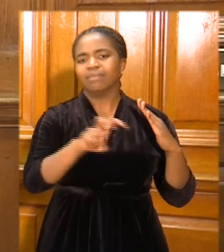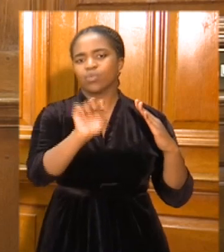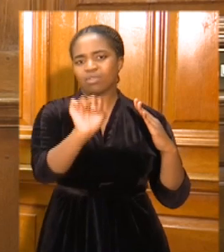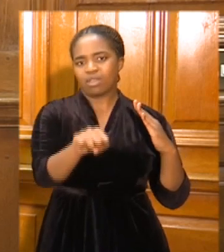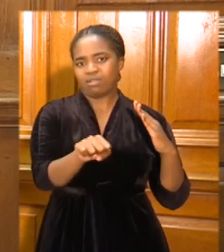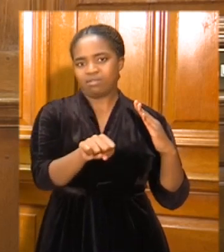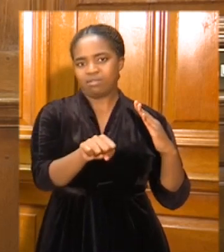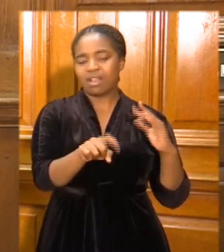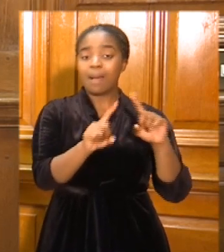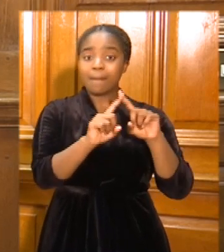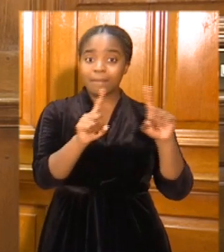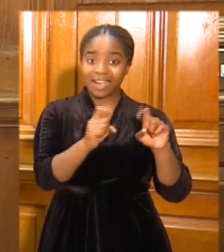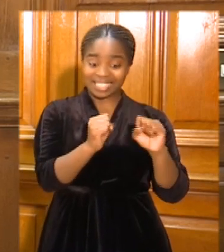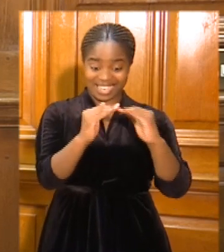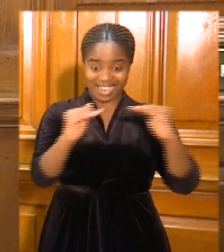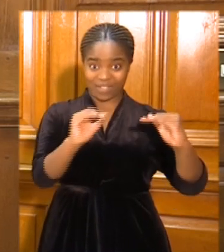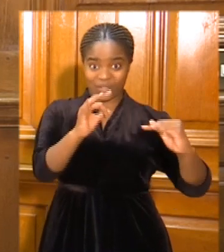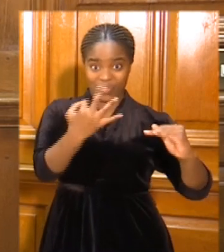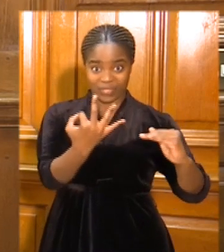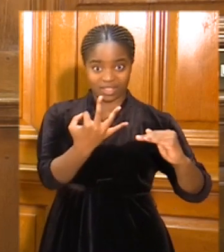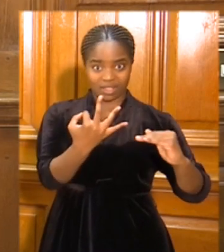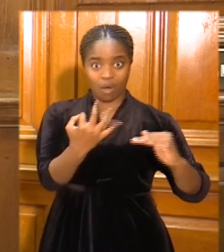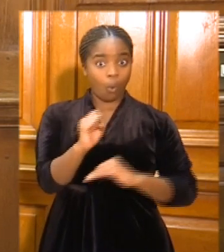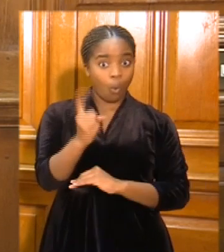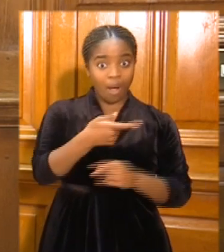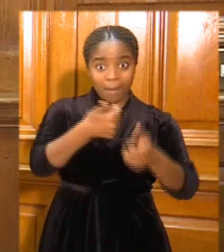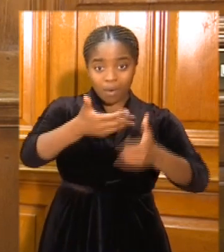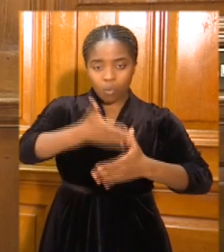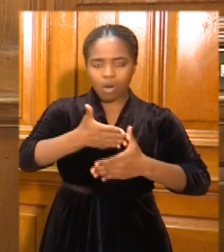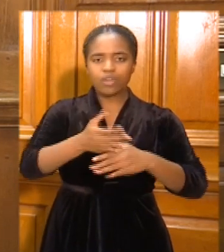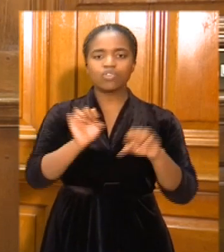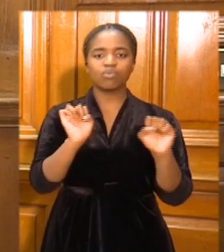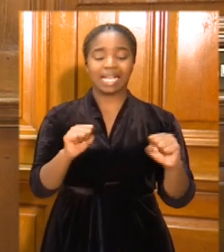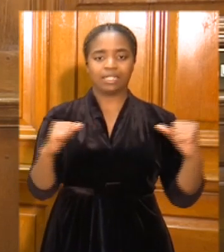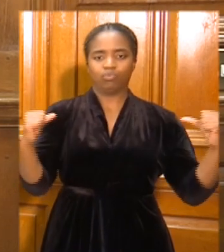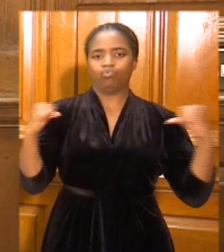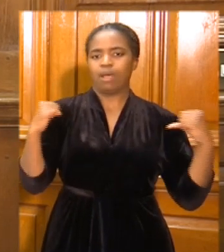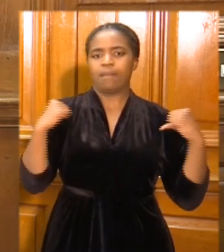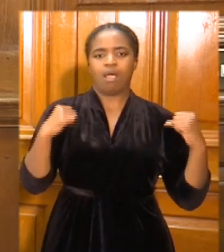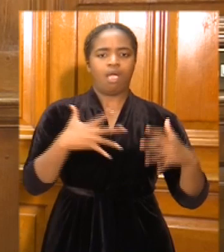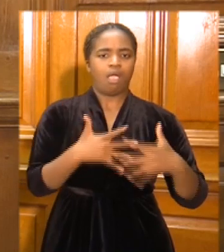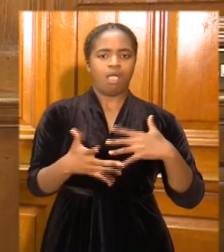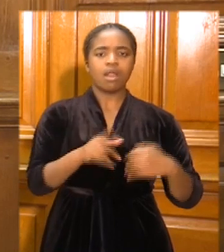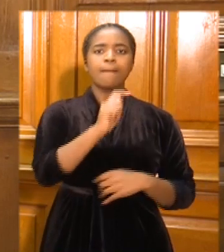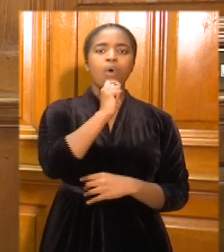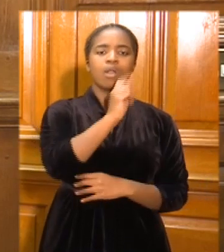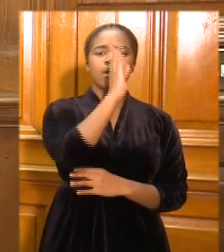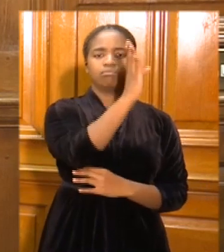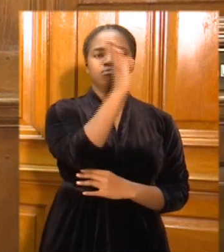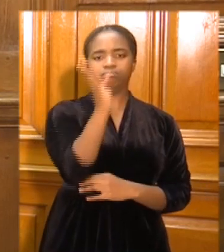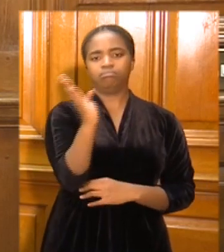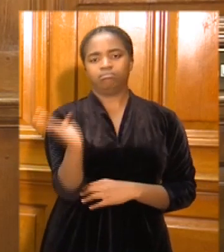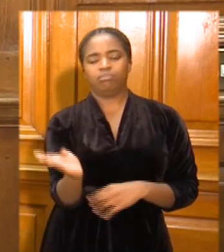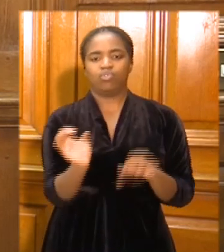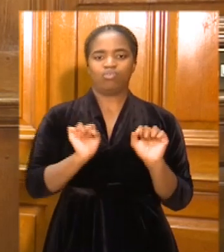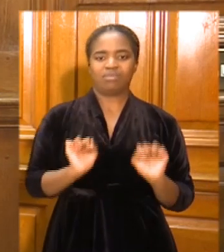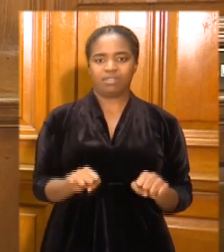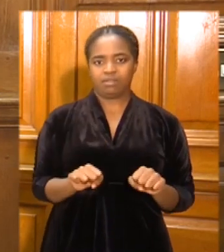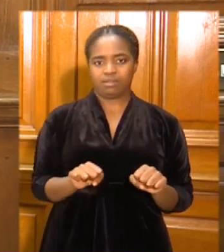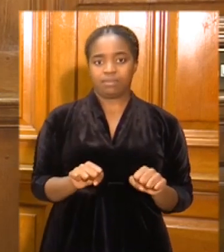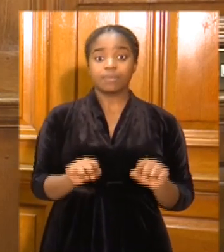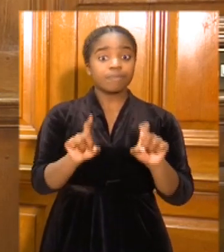in this level 3, to be able to exercise at any time during the day, provided